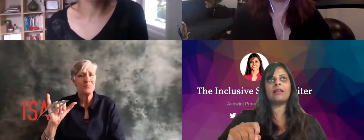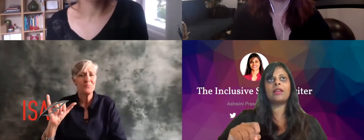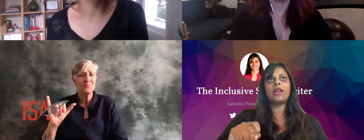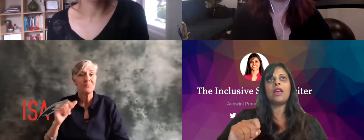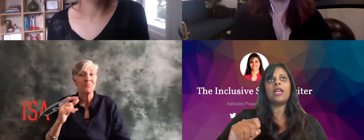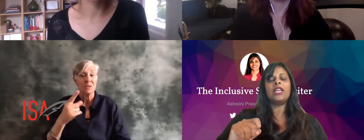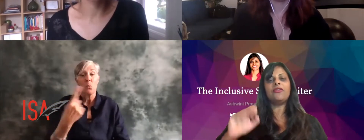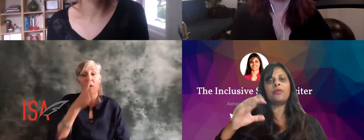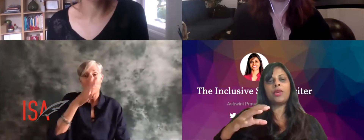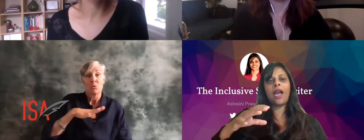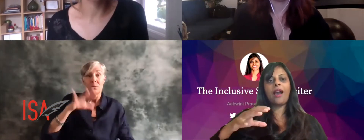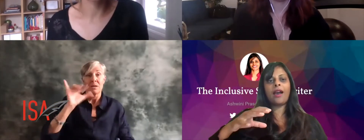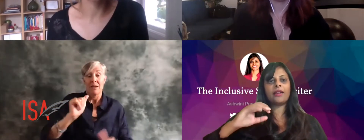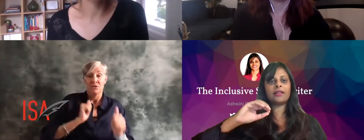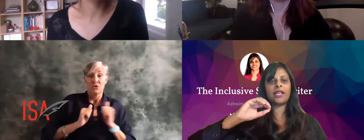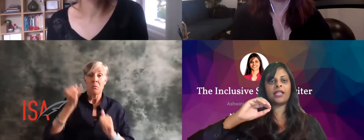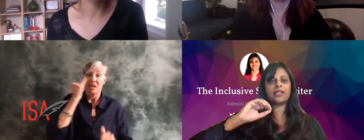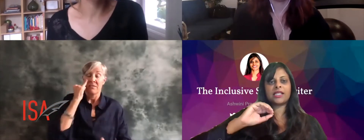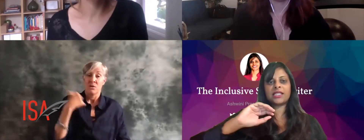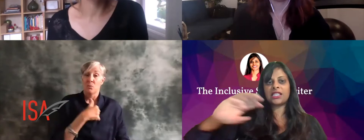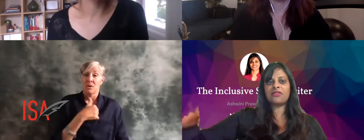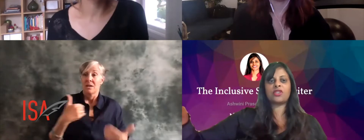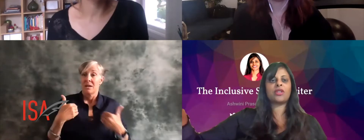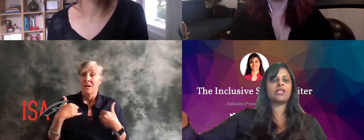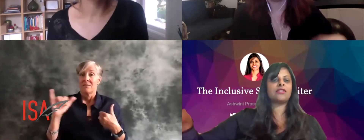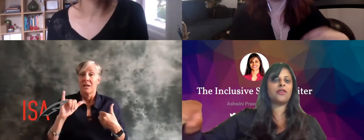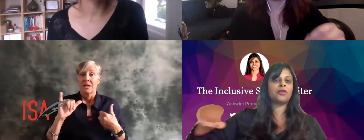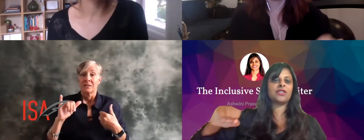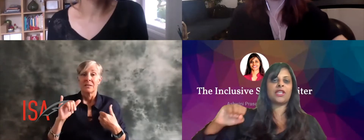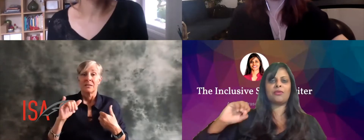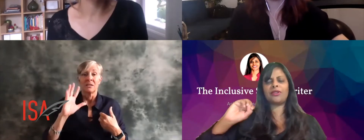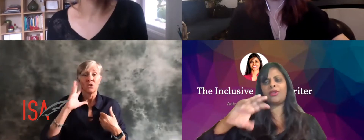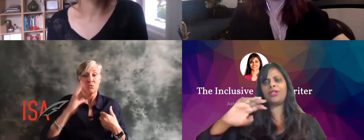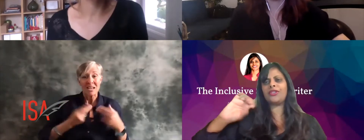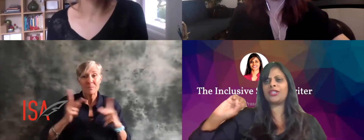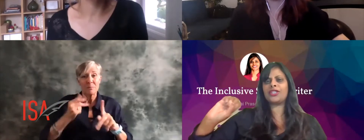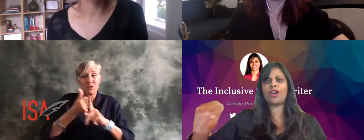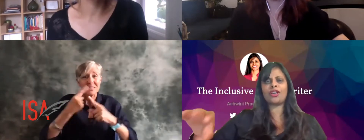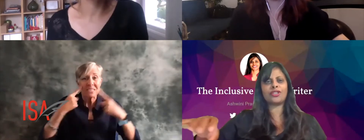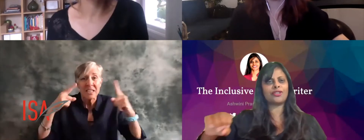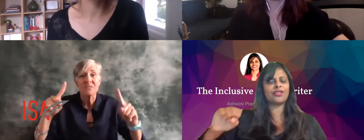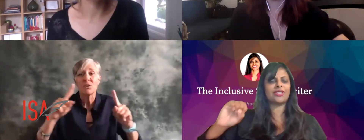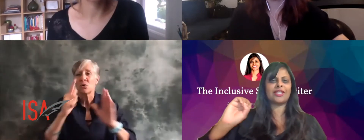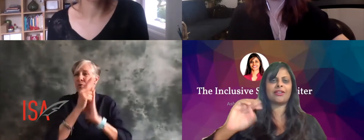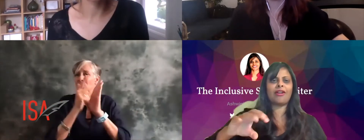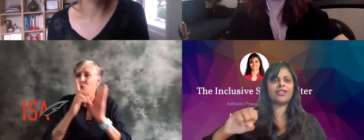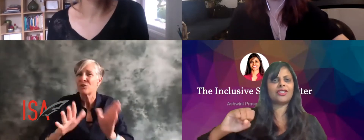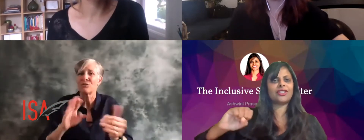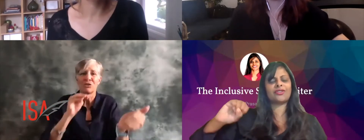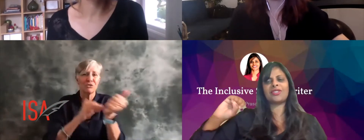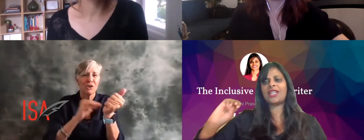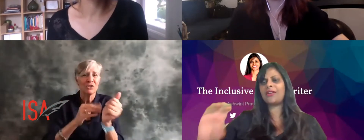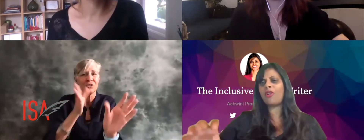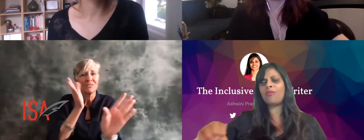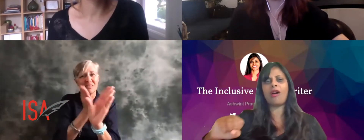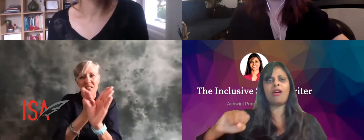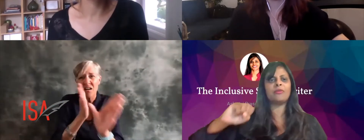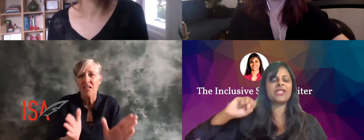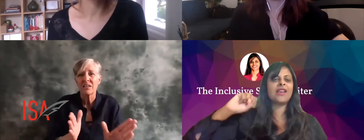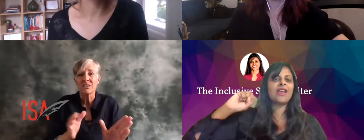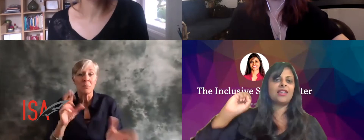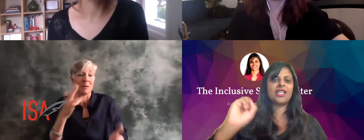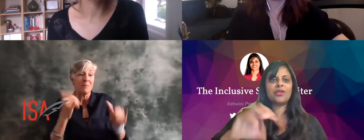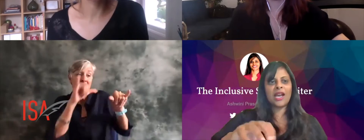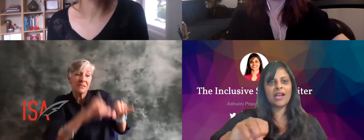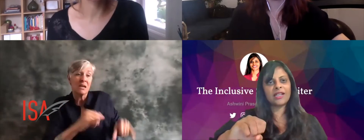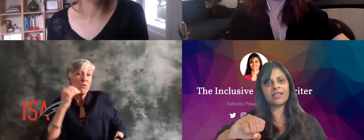woman said, if we had like successful trans folks that were lawyers and doctors and psychologists or stay-at-home